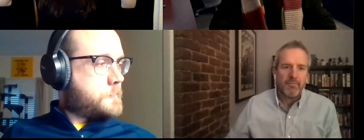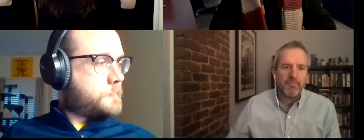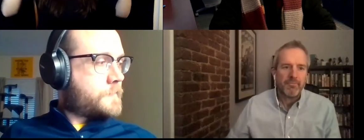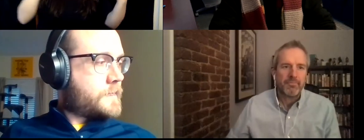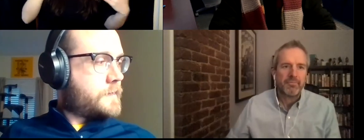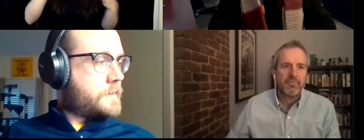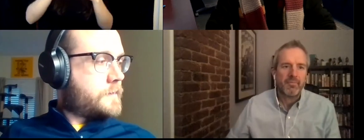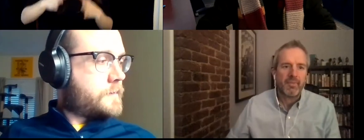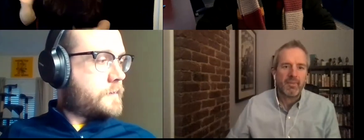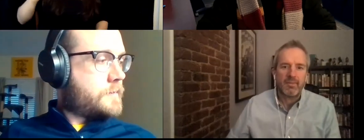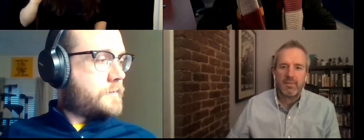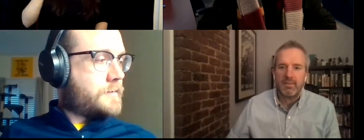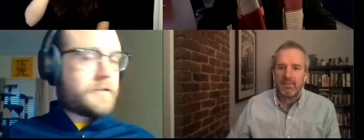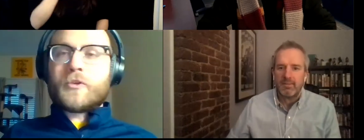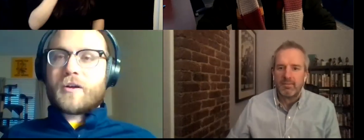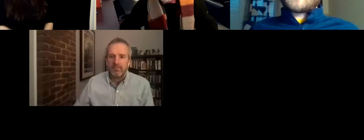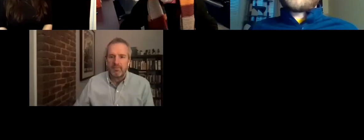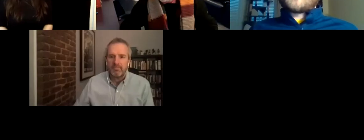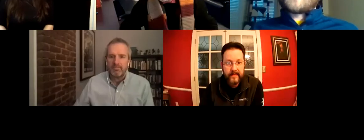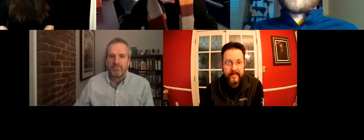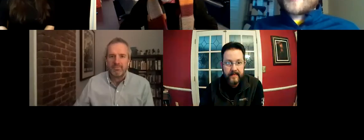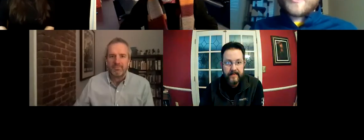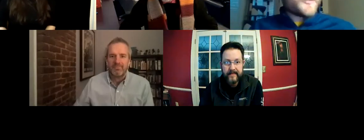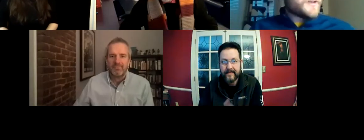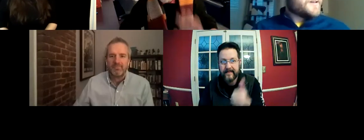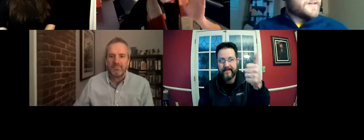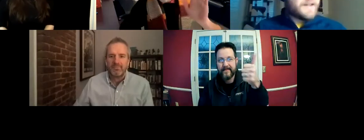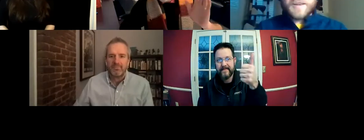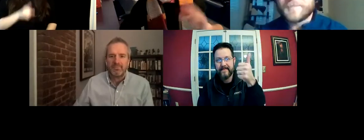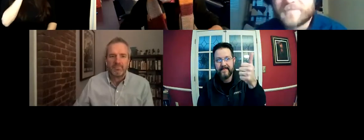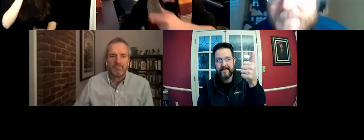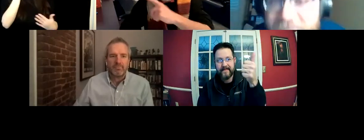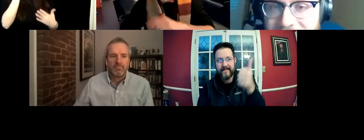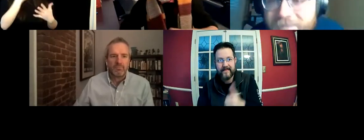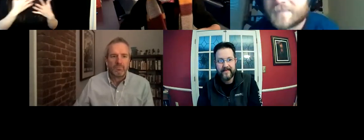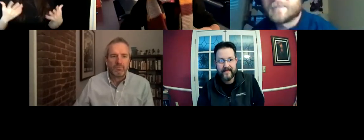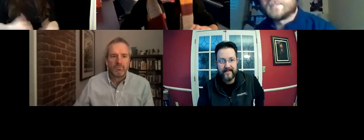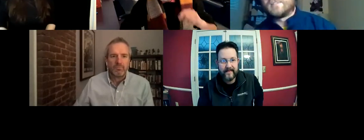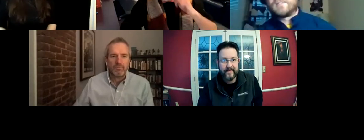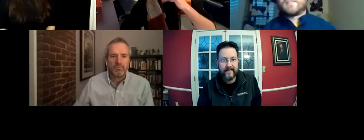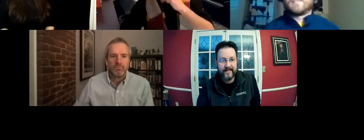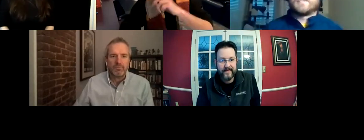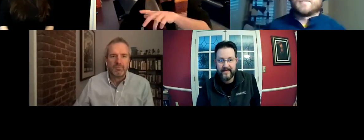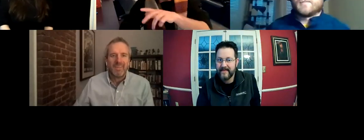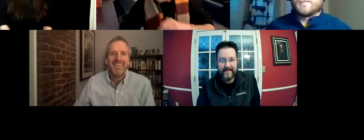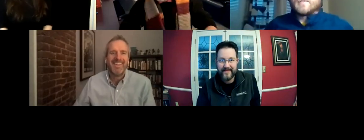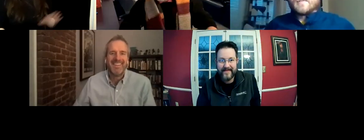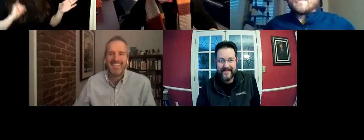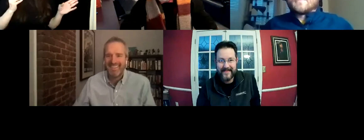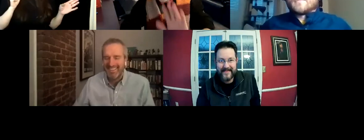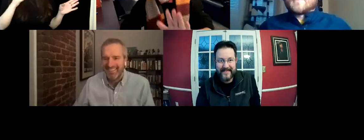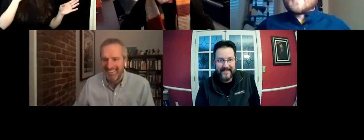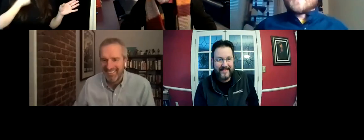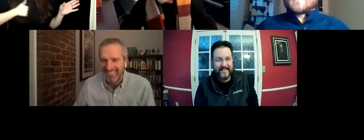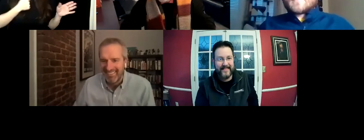our interpreters. Yes. Sorry, thank you to our interpreters. Thank you so much. And I apologize and the for any typos I'm making in these quick